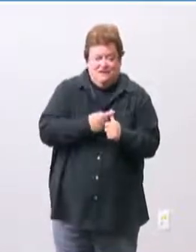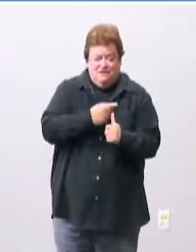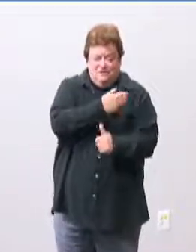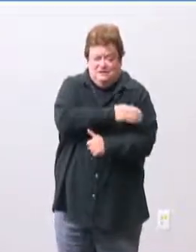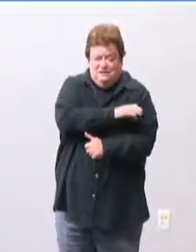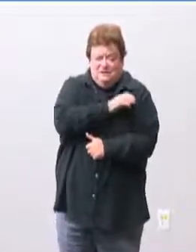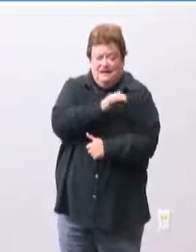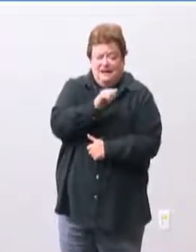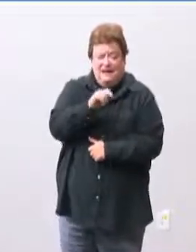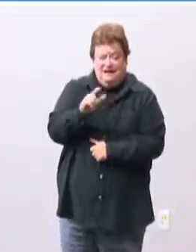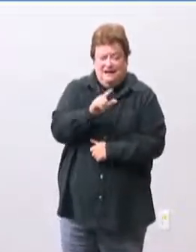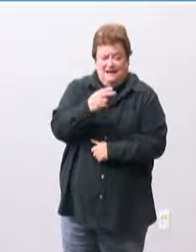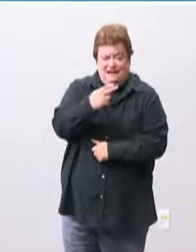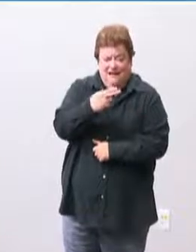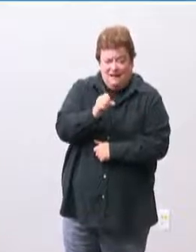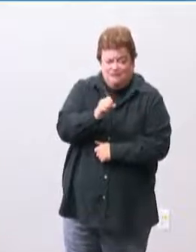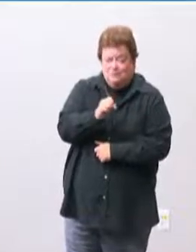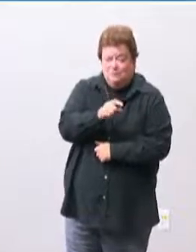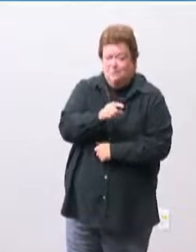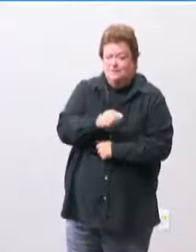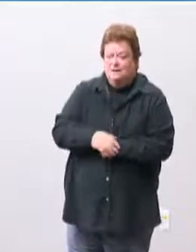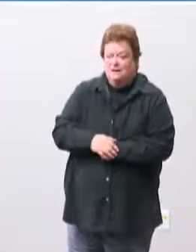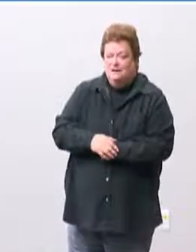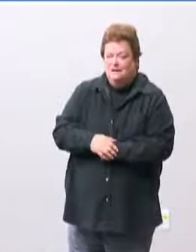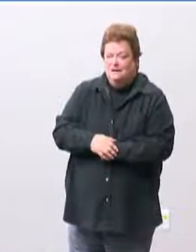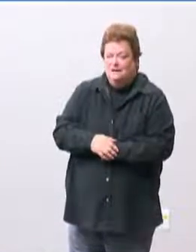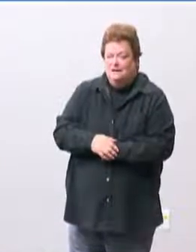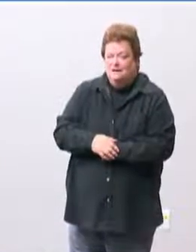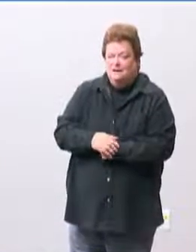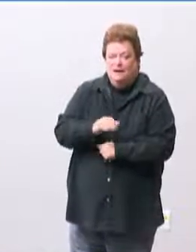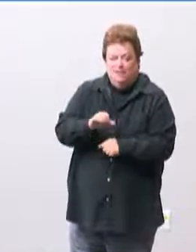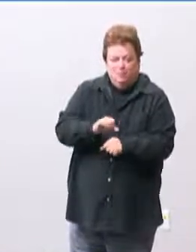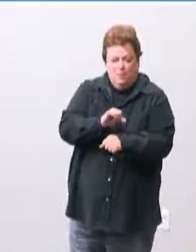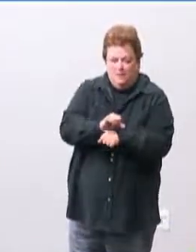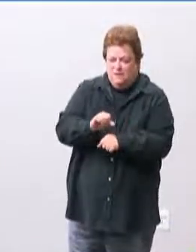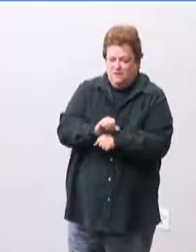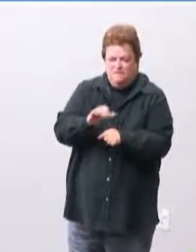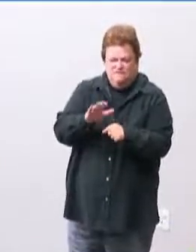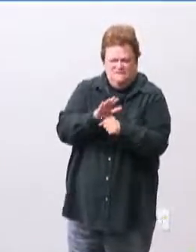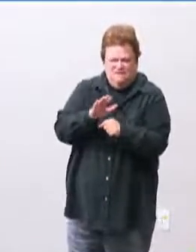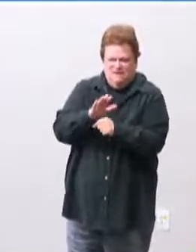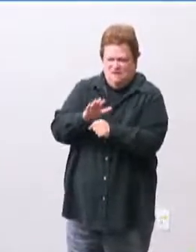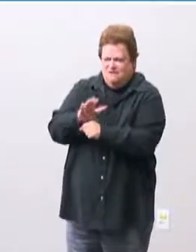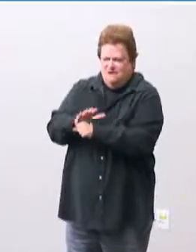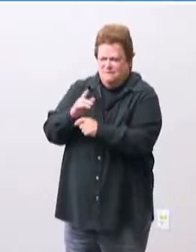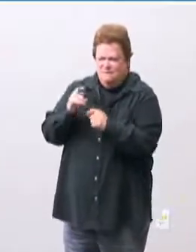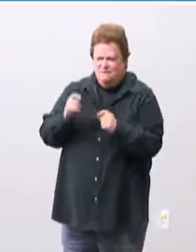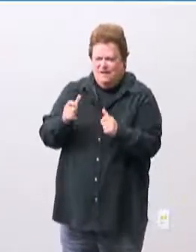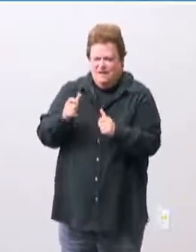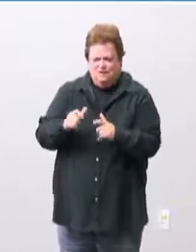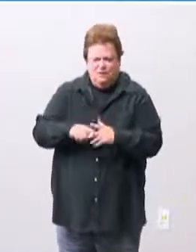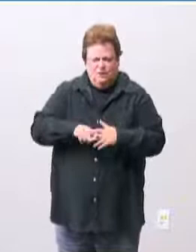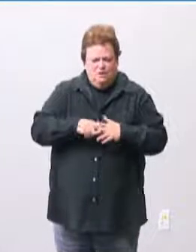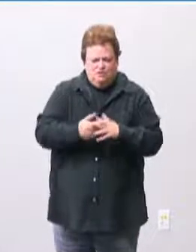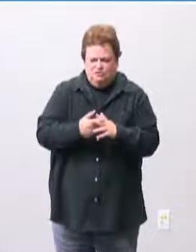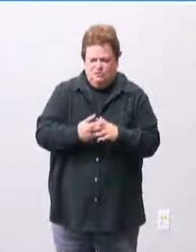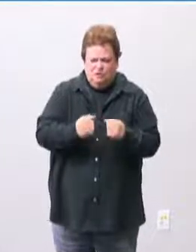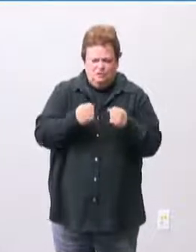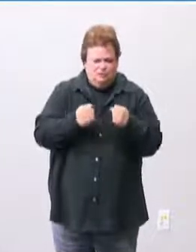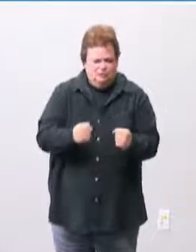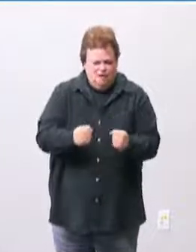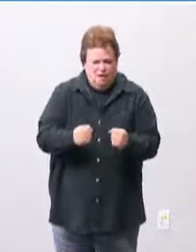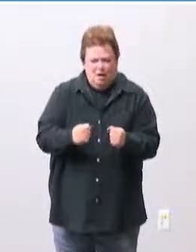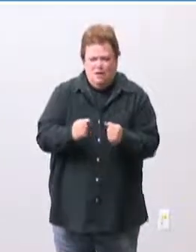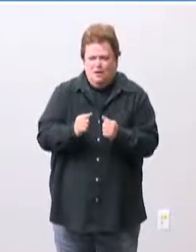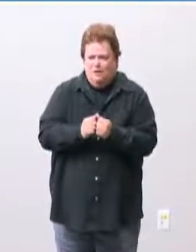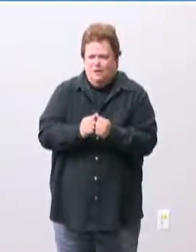at Lincoln High, our appointments filled up really quickly. We were off to really a strong start vaccinating